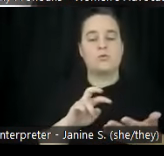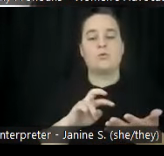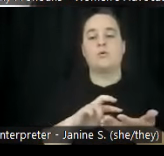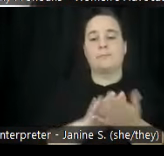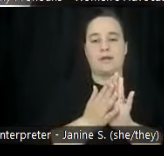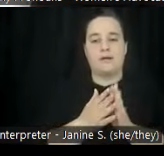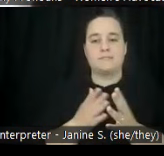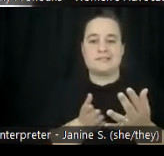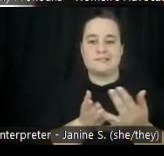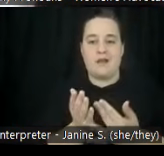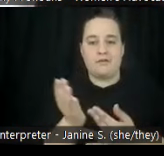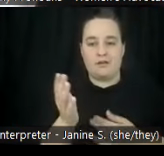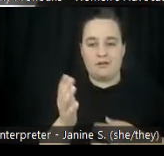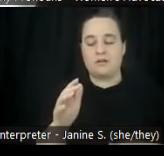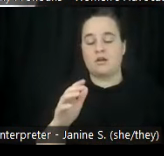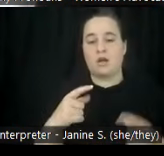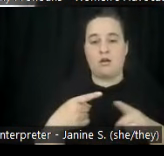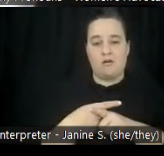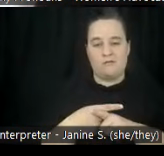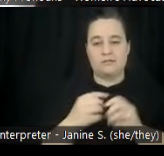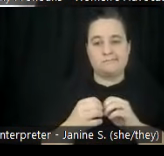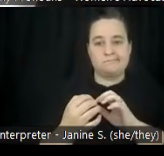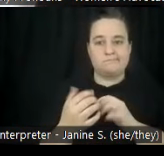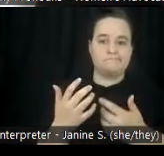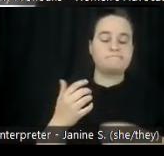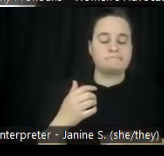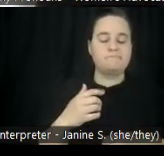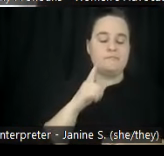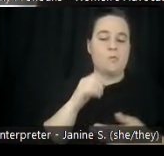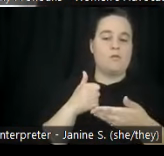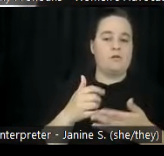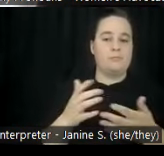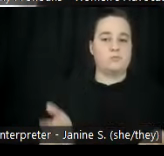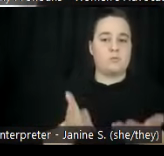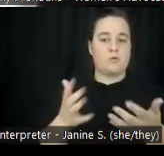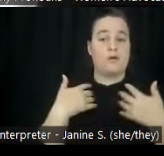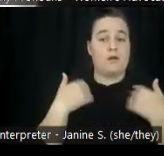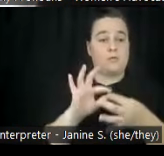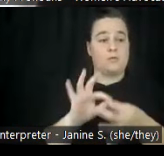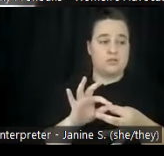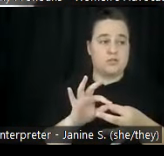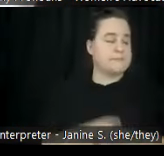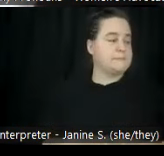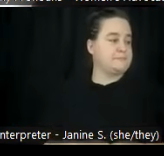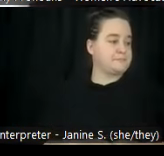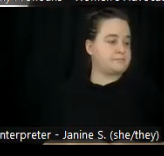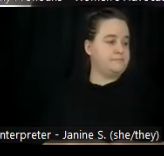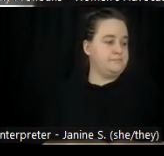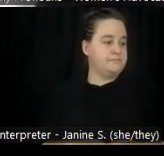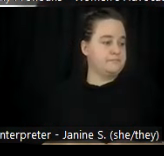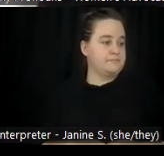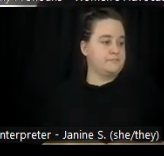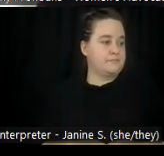So all of these skills come together to kind of begin to promote healthy relationships within LGBTQIA2S plus